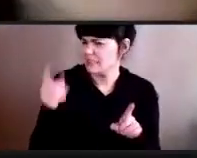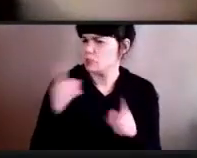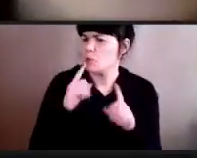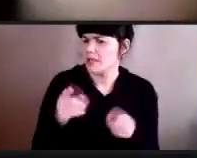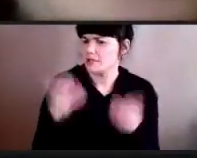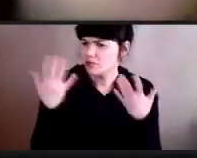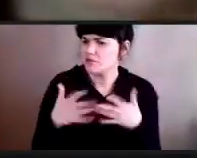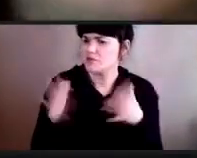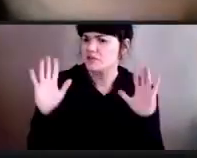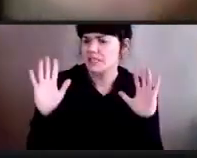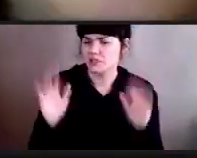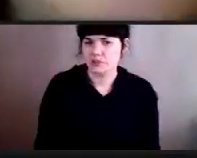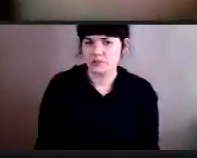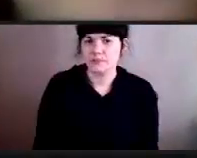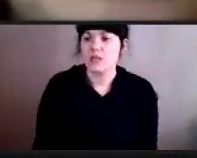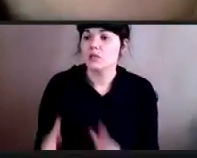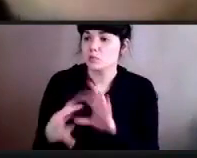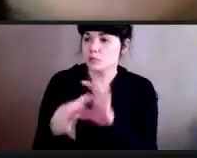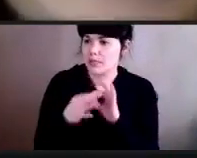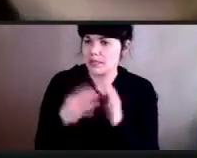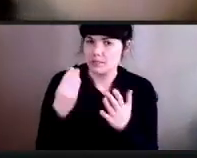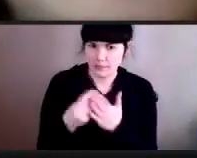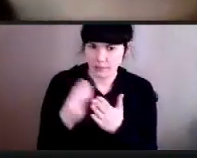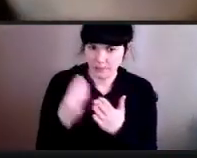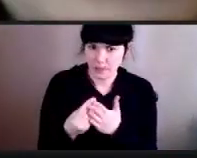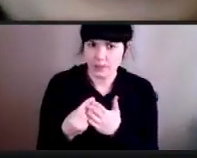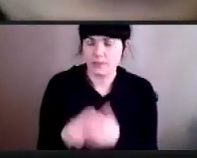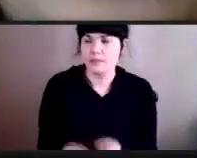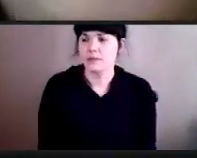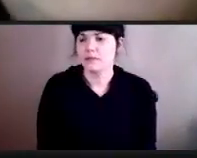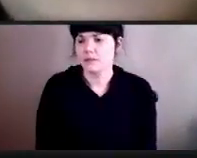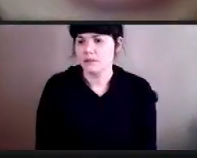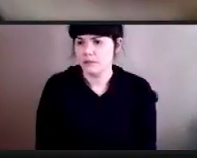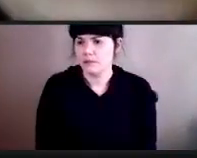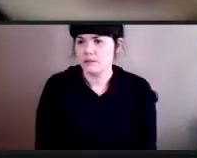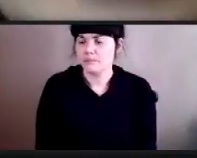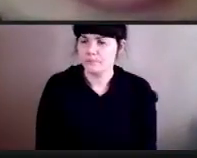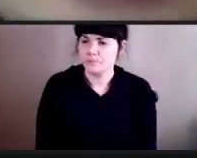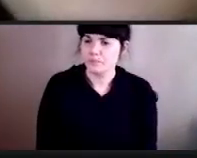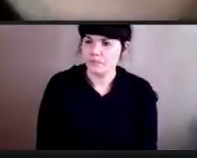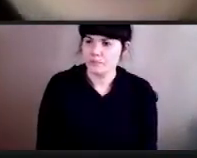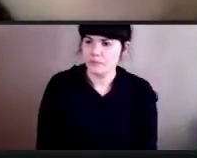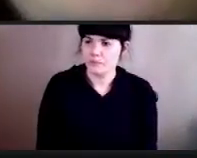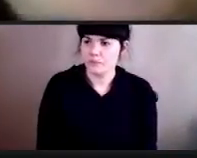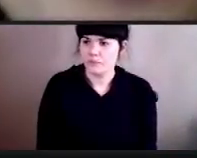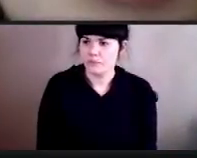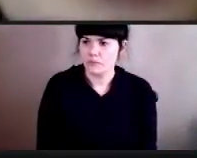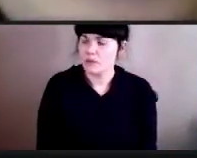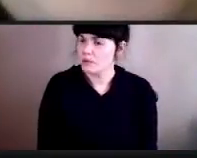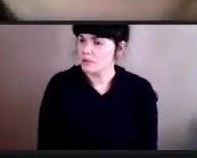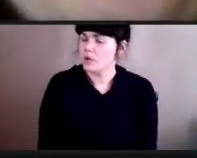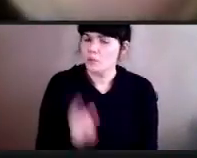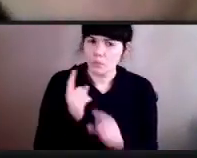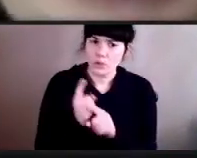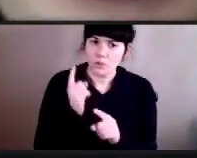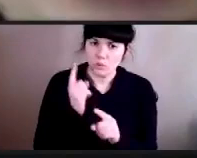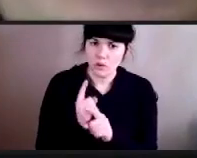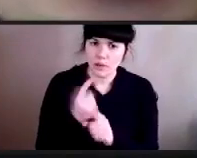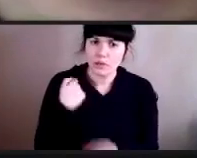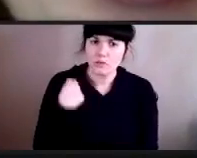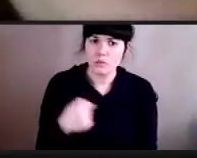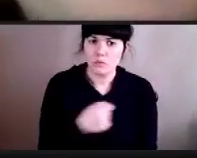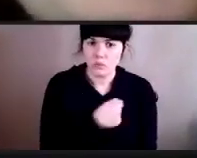ESSER money, because I think we also need to talk more about the dollars that are right now at the state and how you all